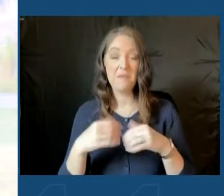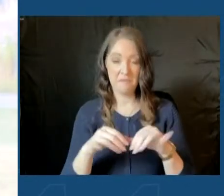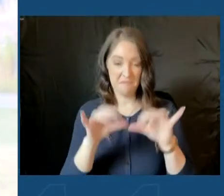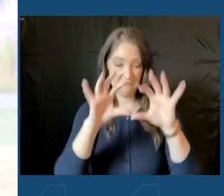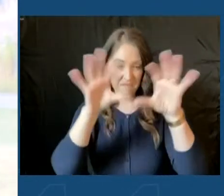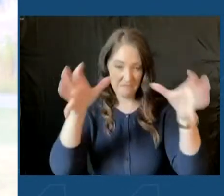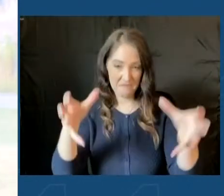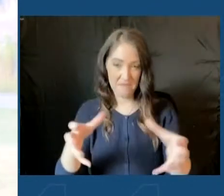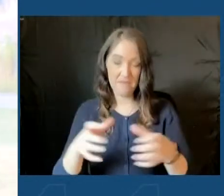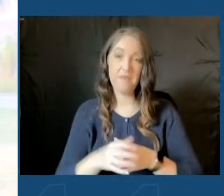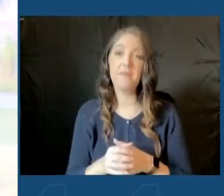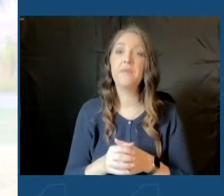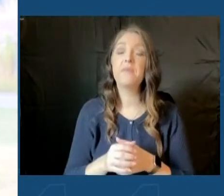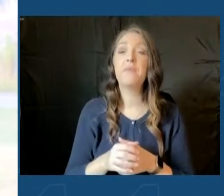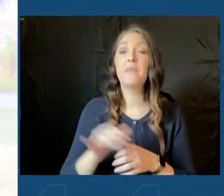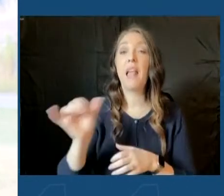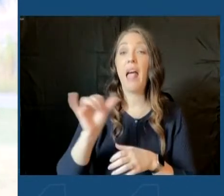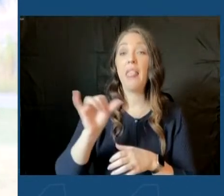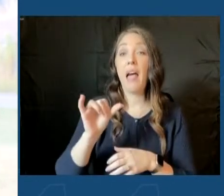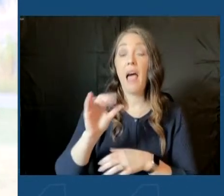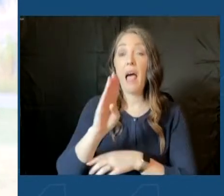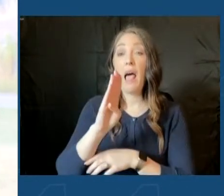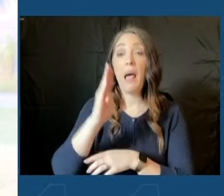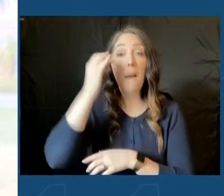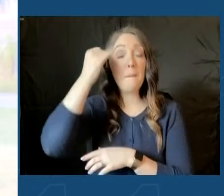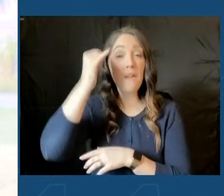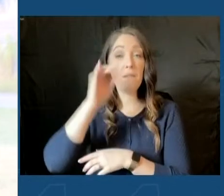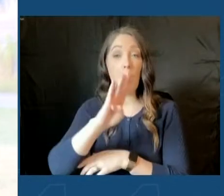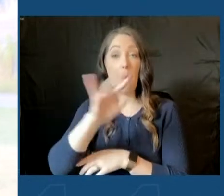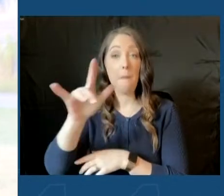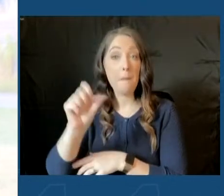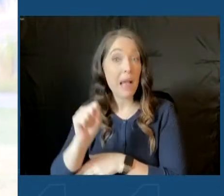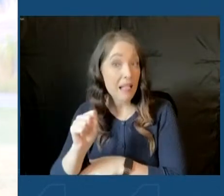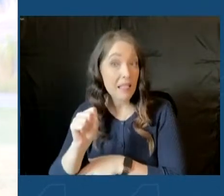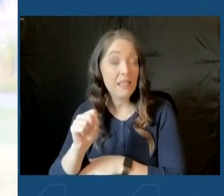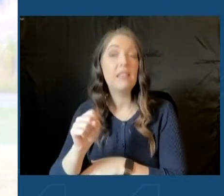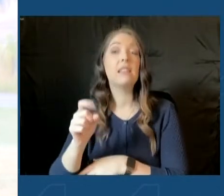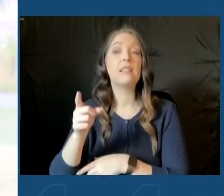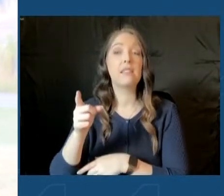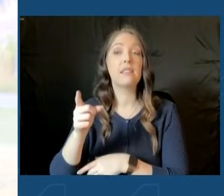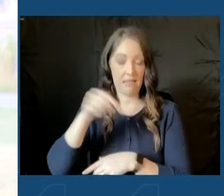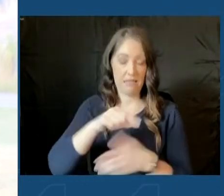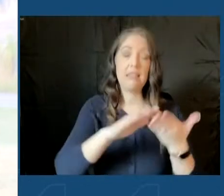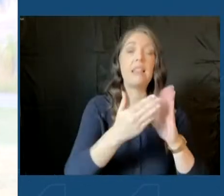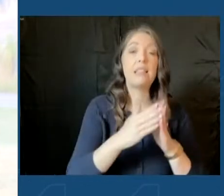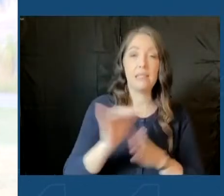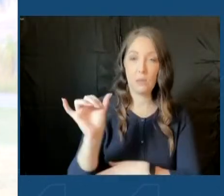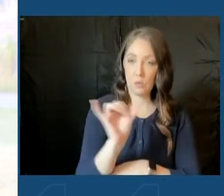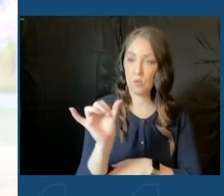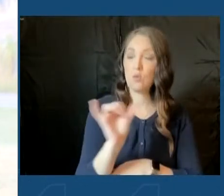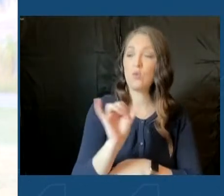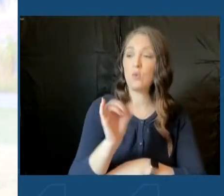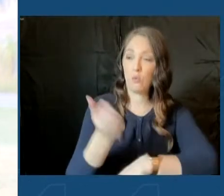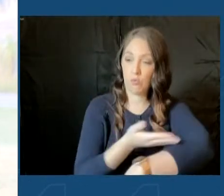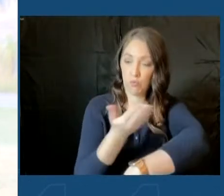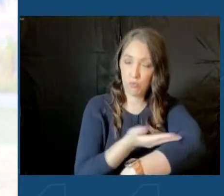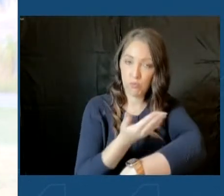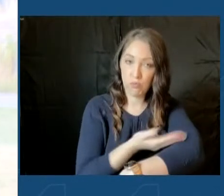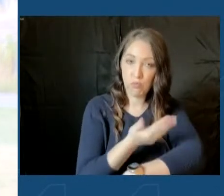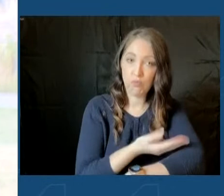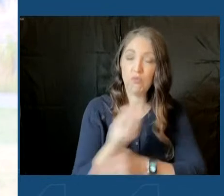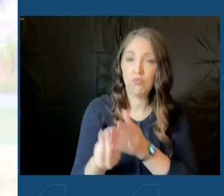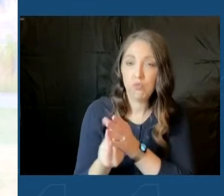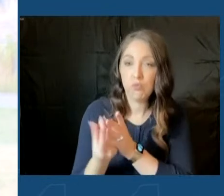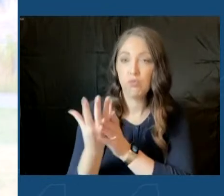in the Josh Allen era, this city is in the middle of a revival, as has been noted. Thanks to the